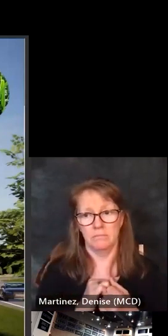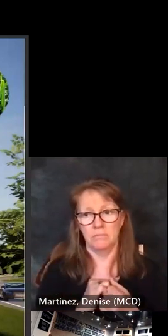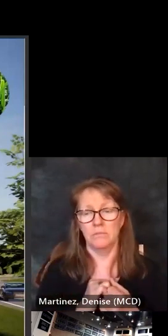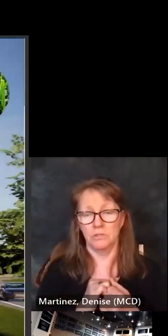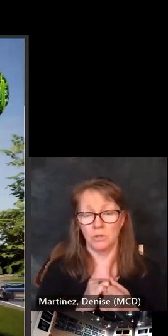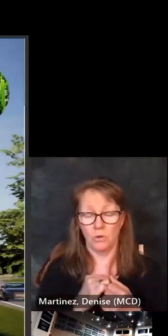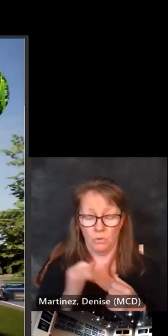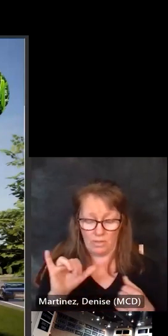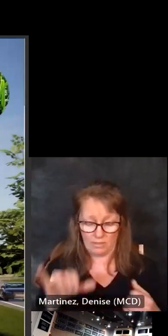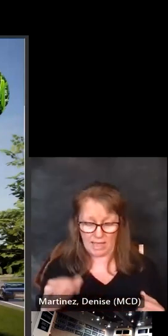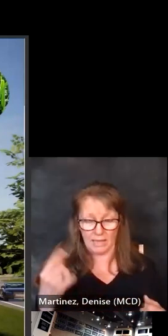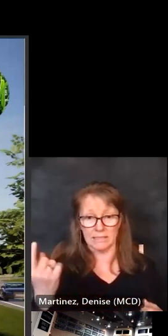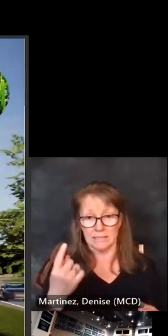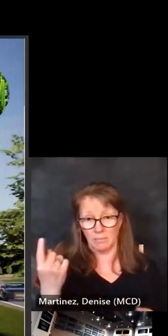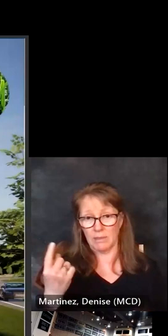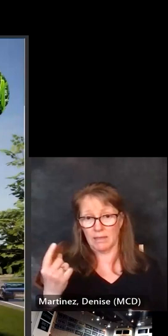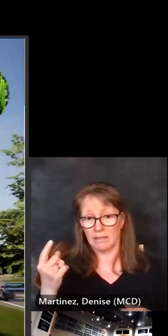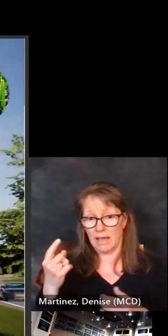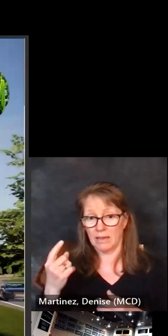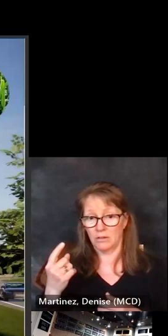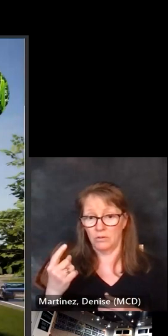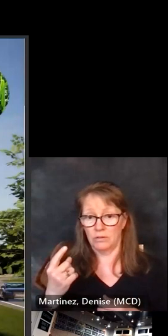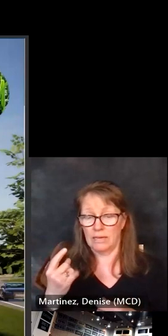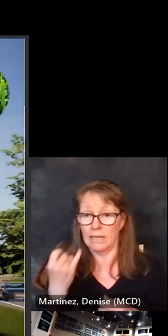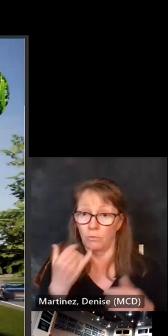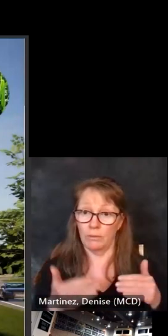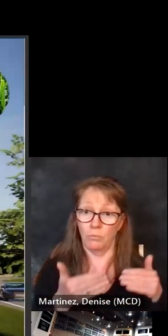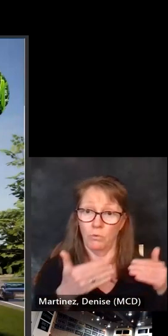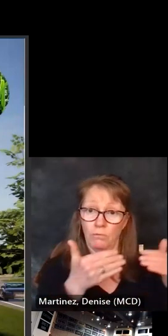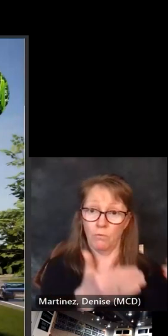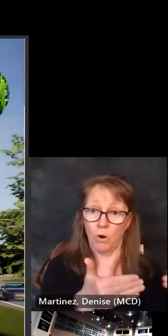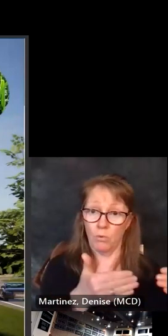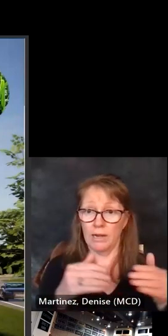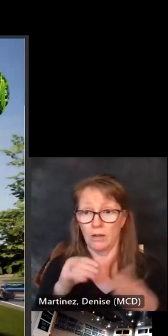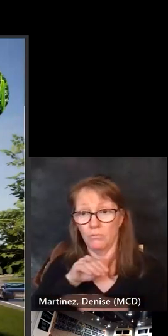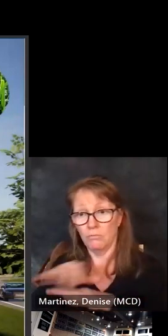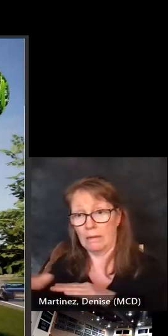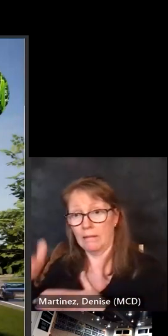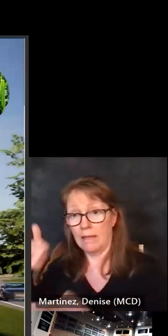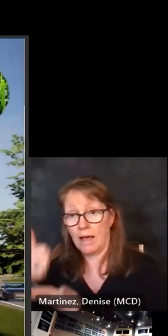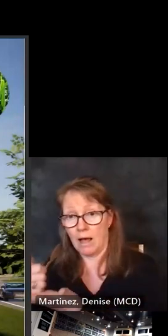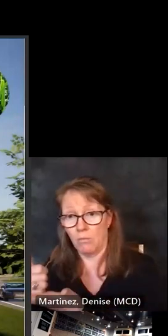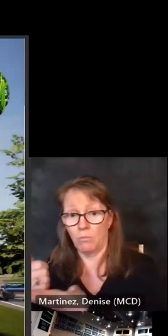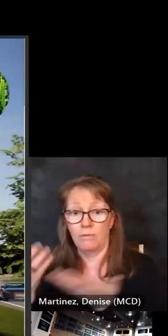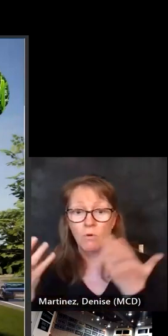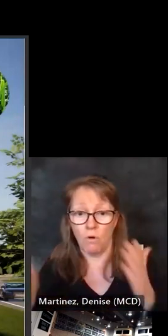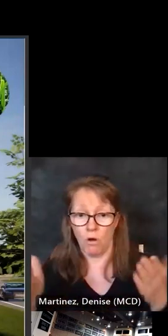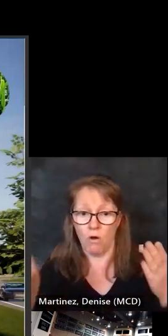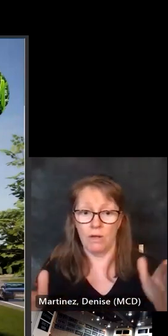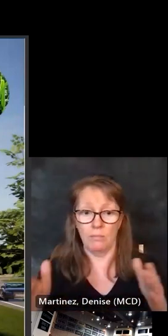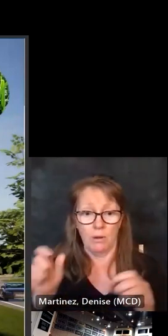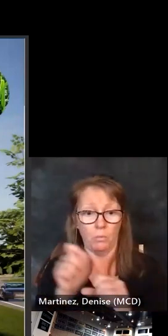something that could really happen if we move forward with this design that we've already been working on for a year.